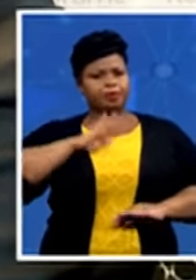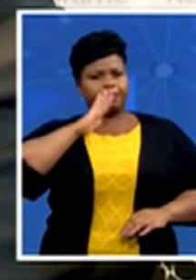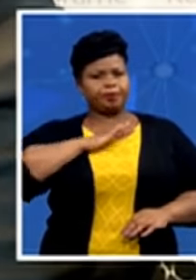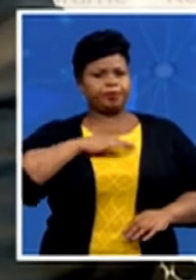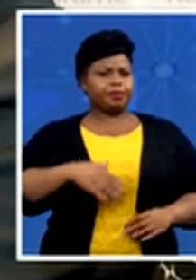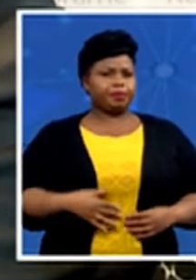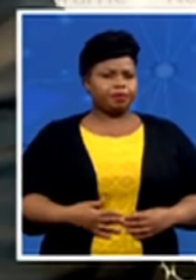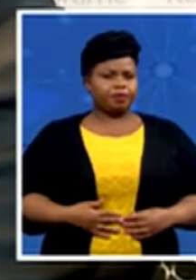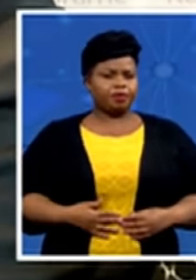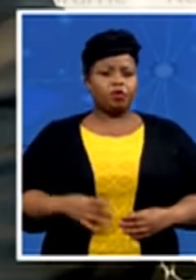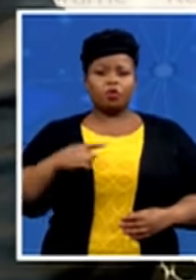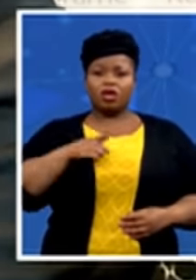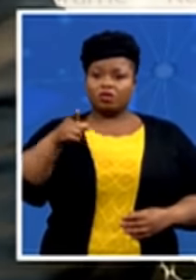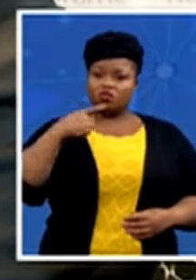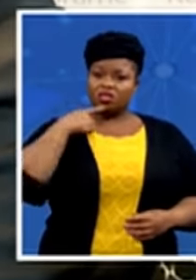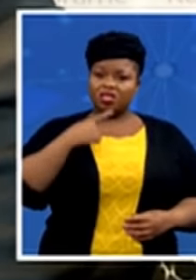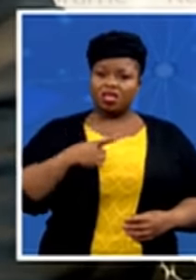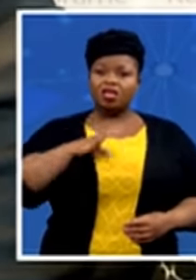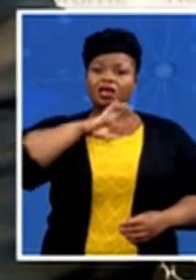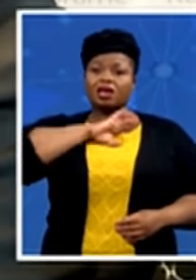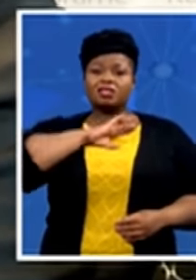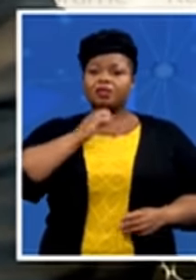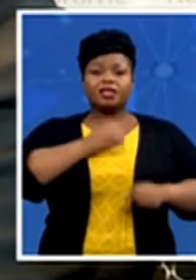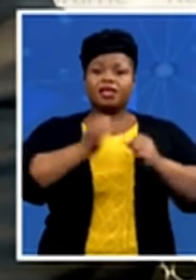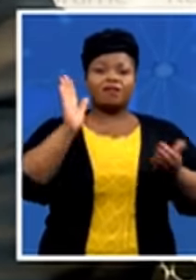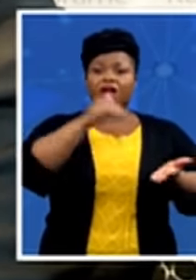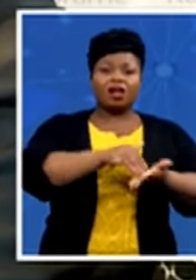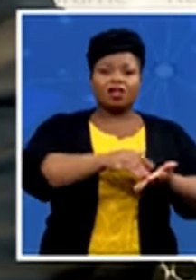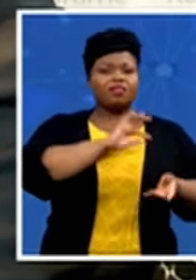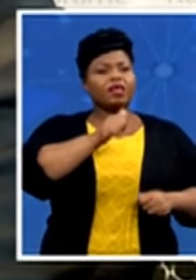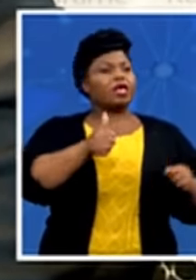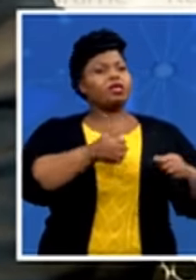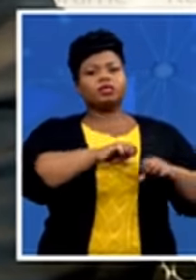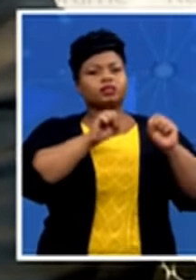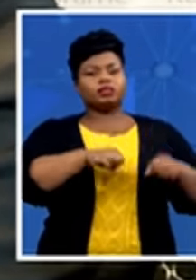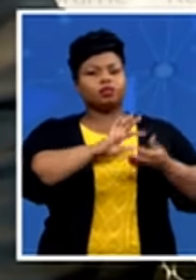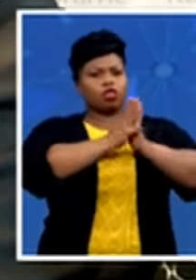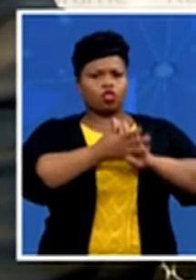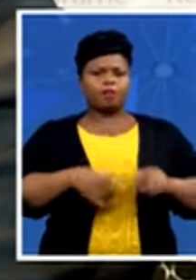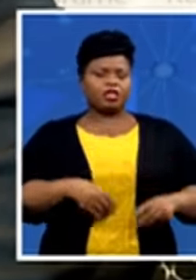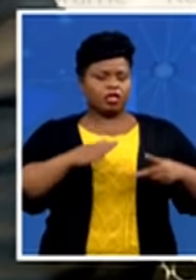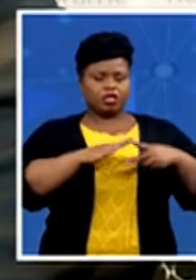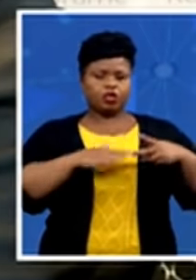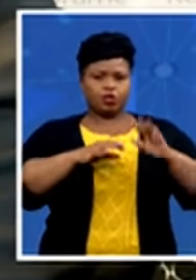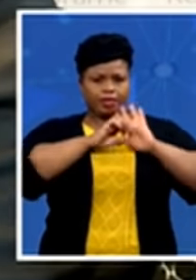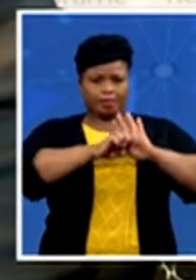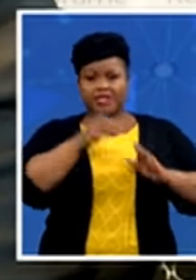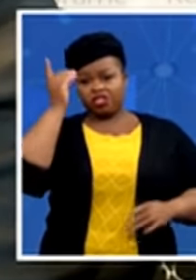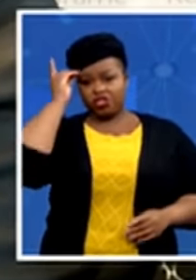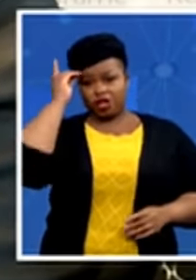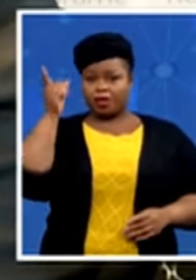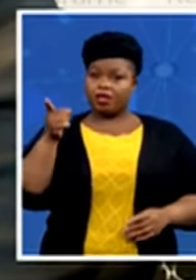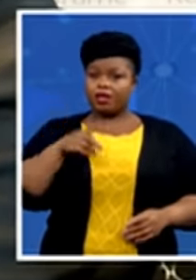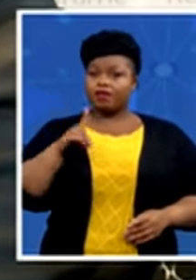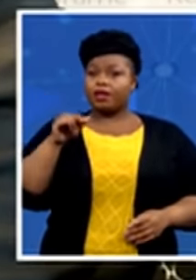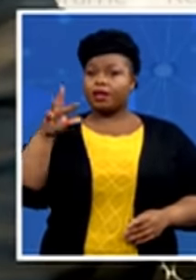up, hence they are clogging up the system. But we have two examples of in Durban, in Verenum, sensors that were piloted, where they are